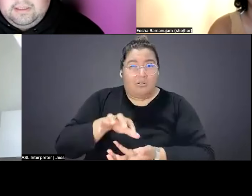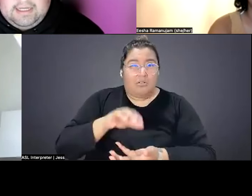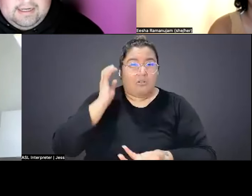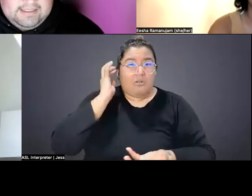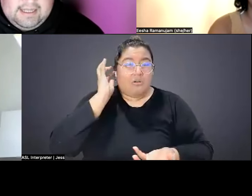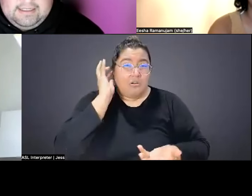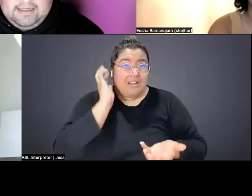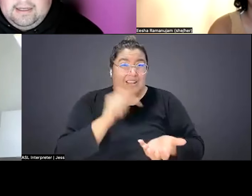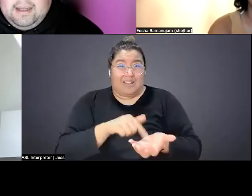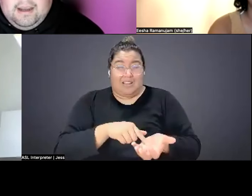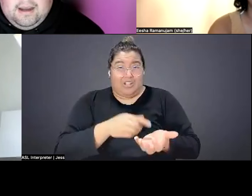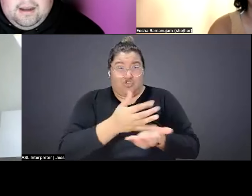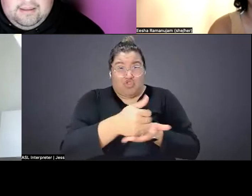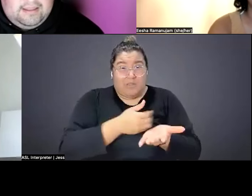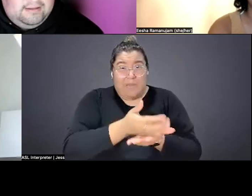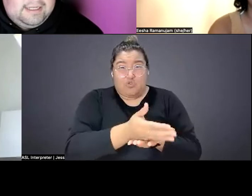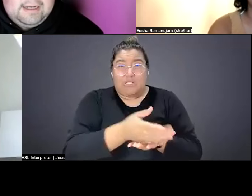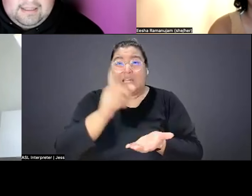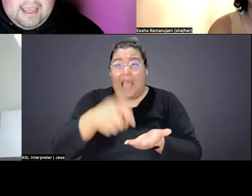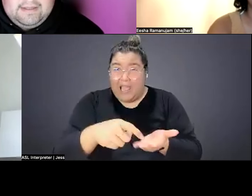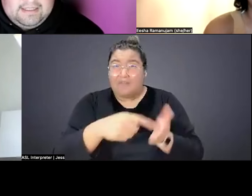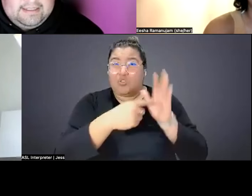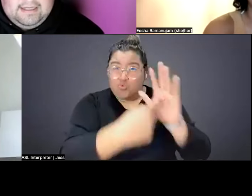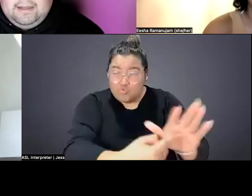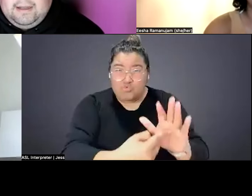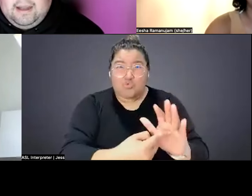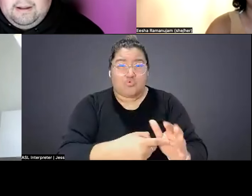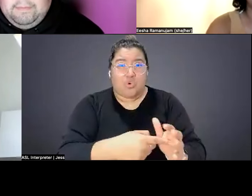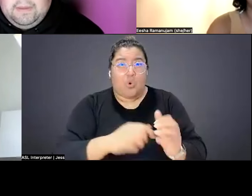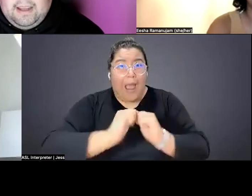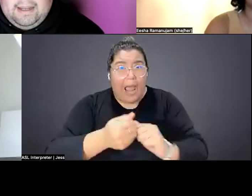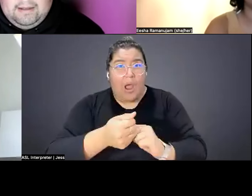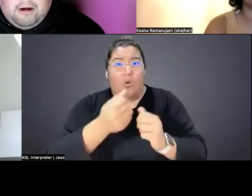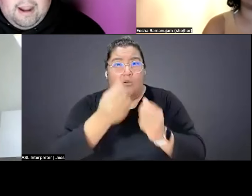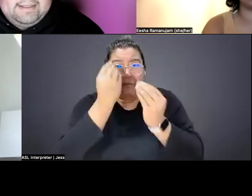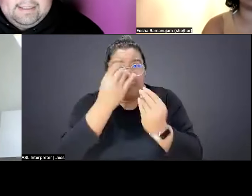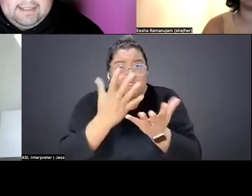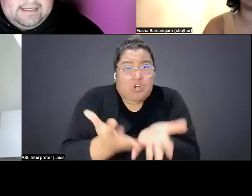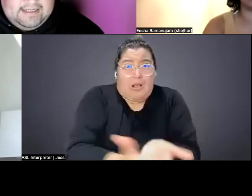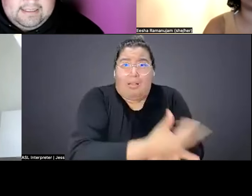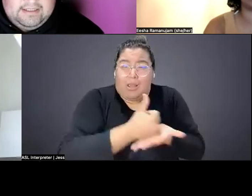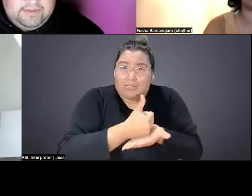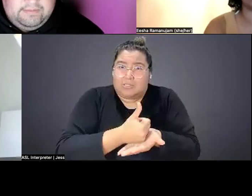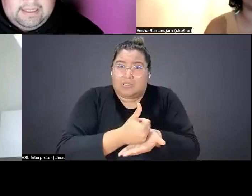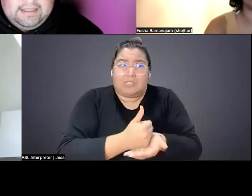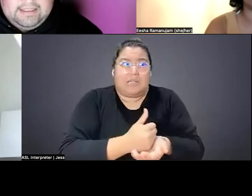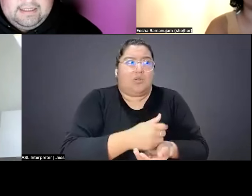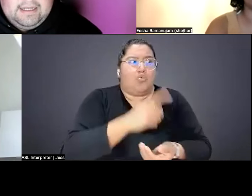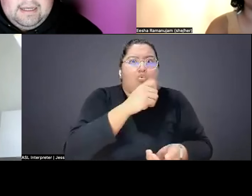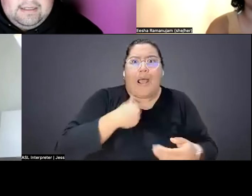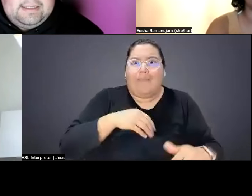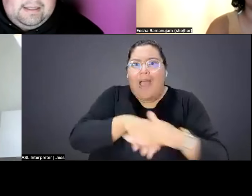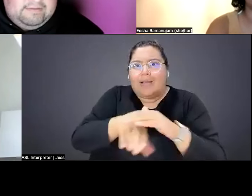how the data is collected, that the data that they have is collected, and our access to that data, so that we can begin